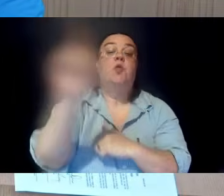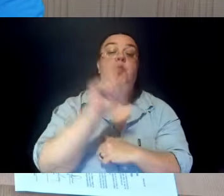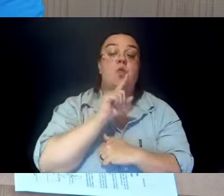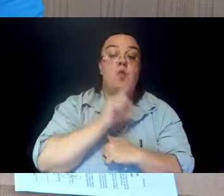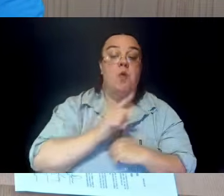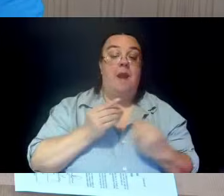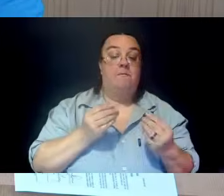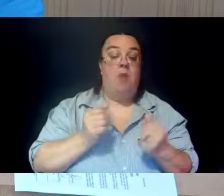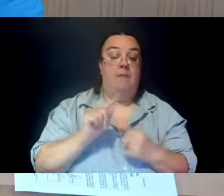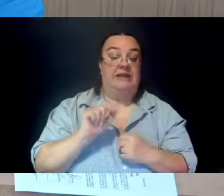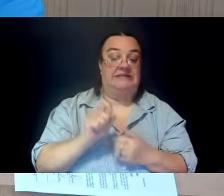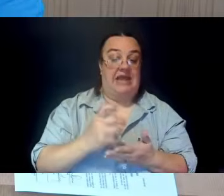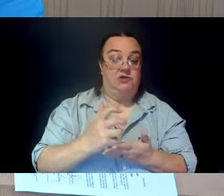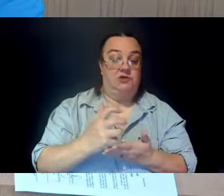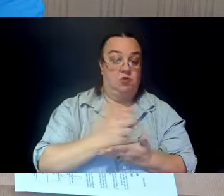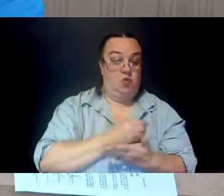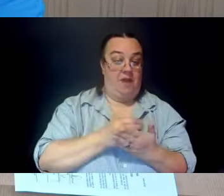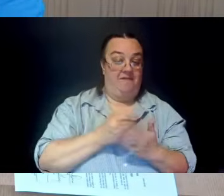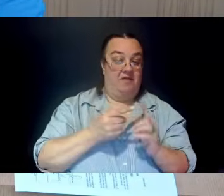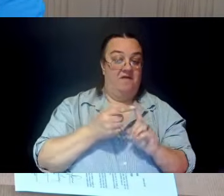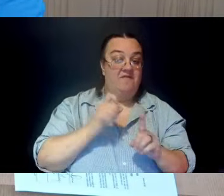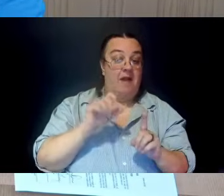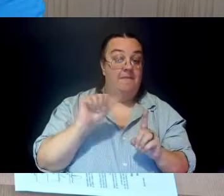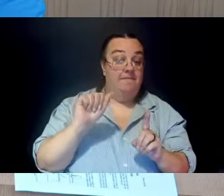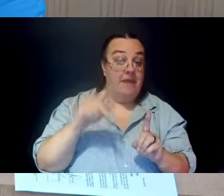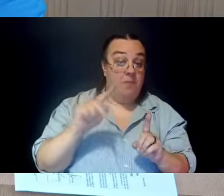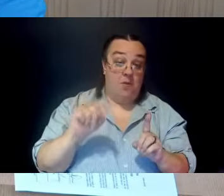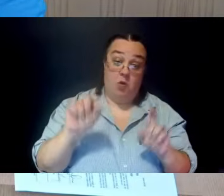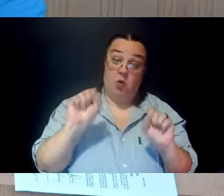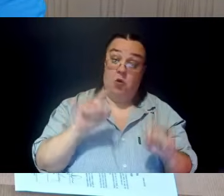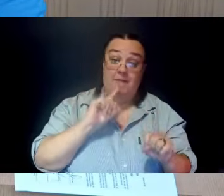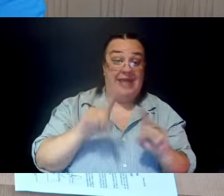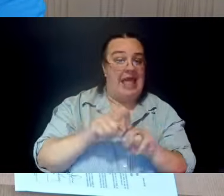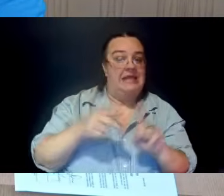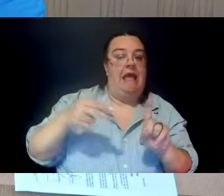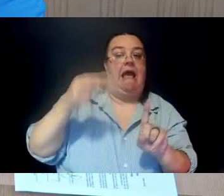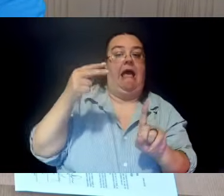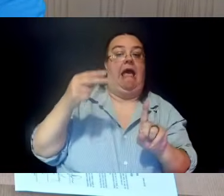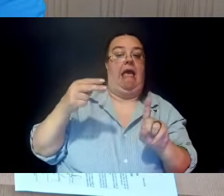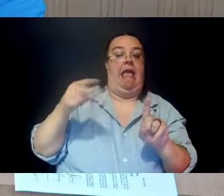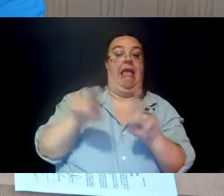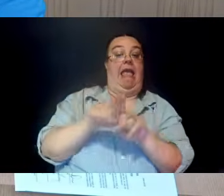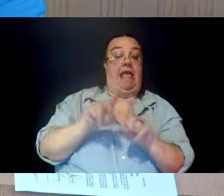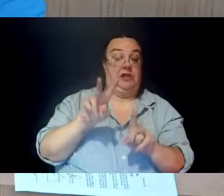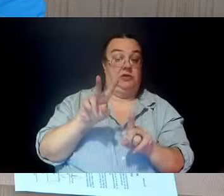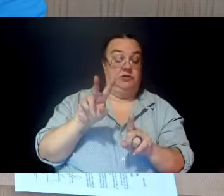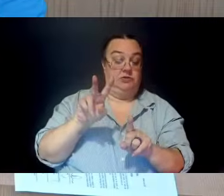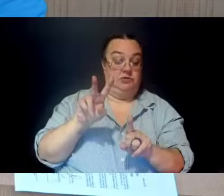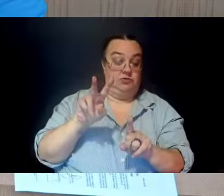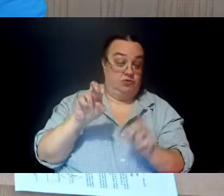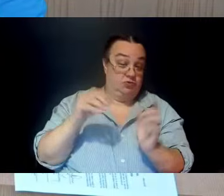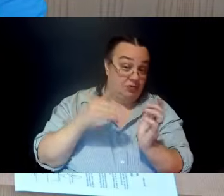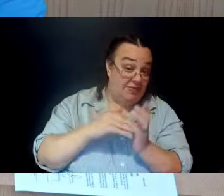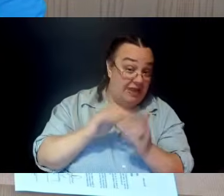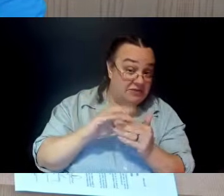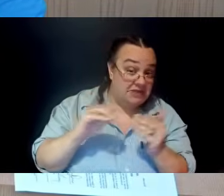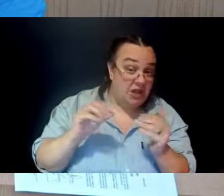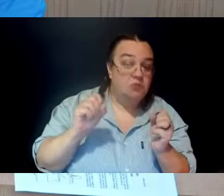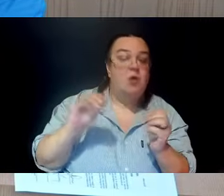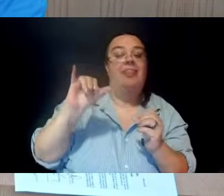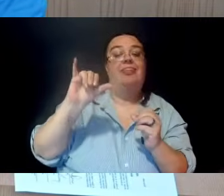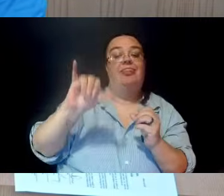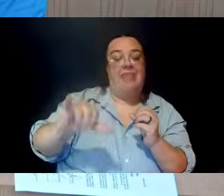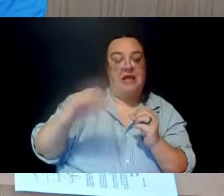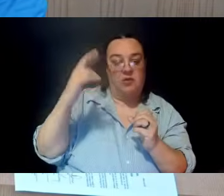revenue from the apartments, which could be as high as $200,000. So that's why